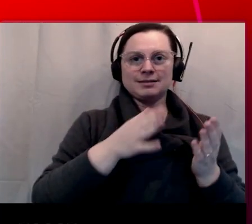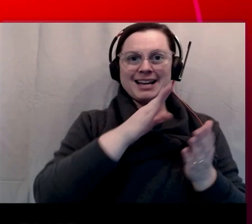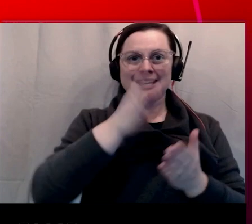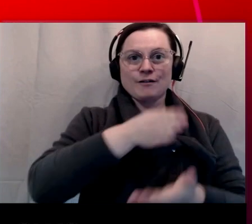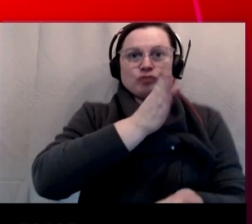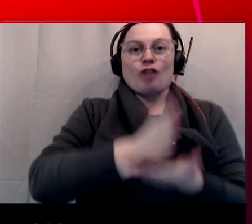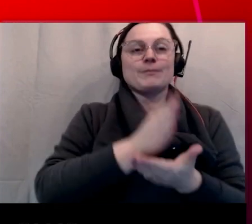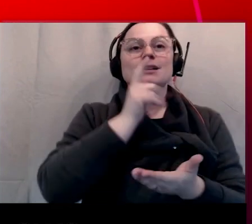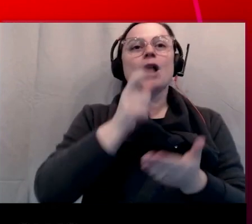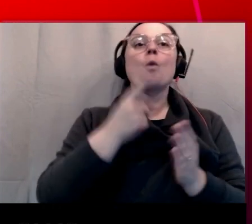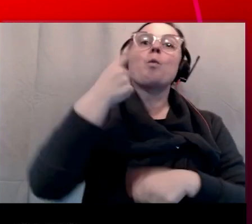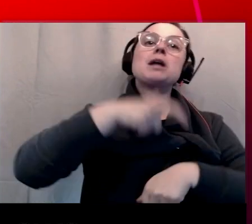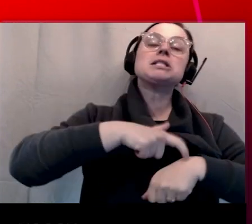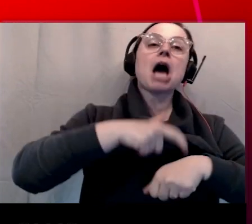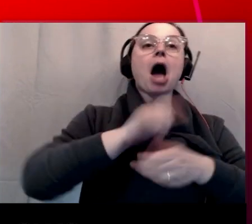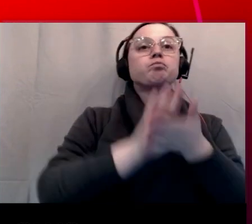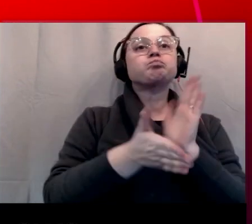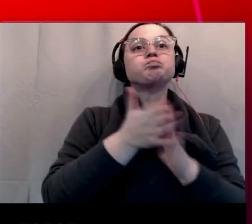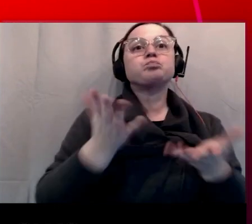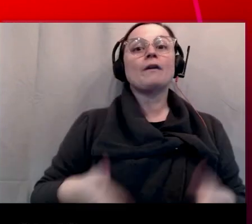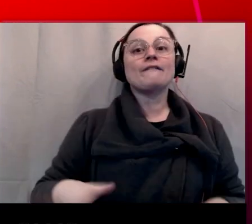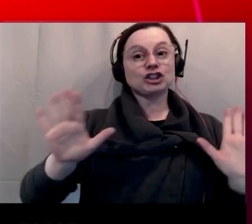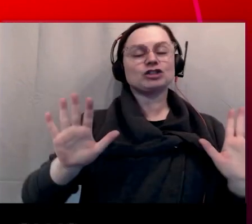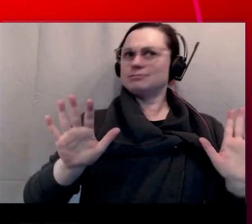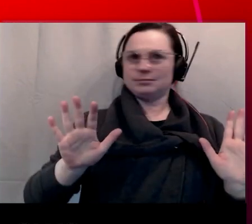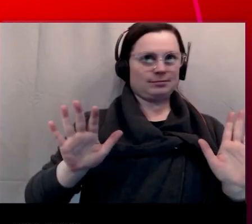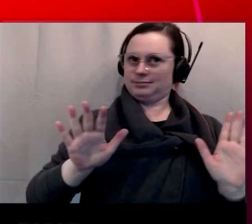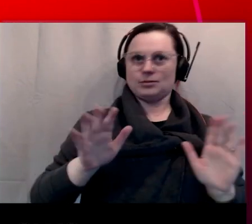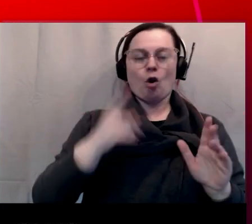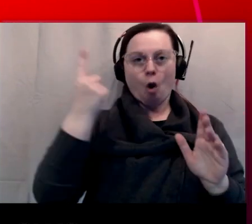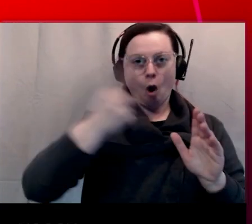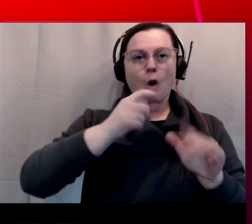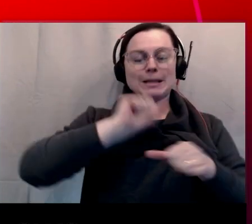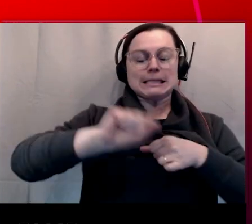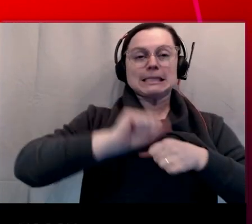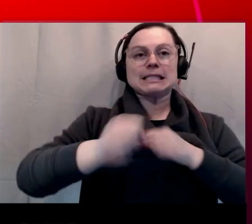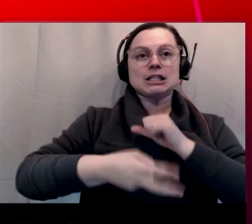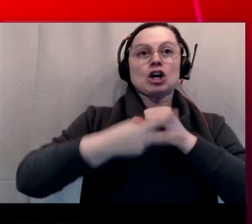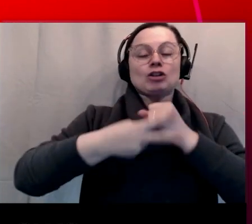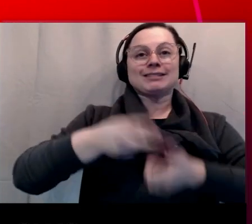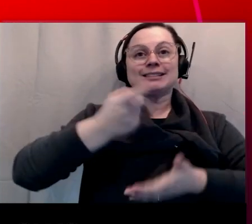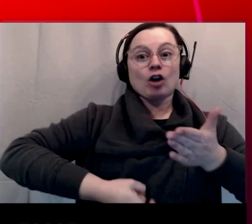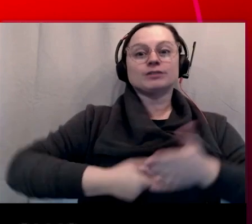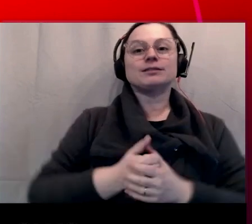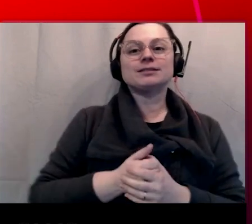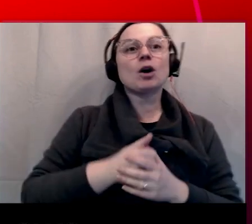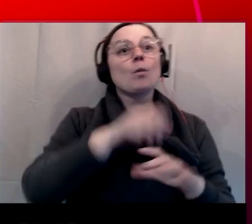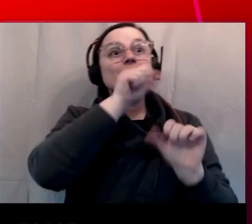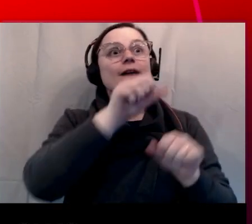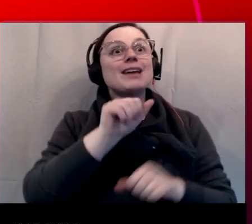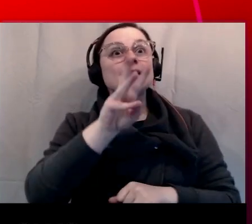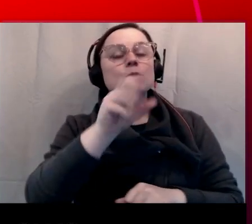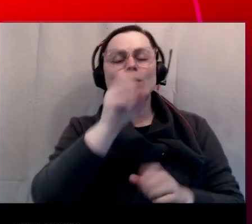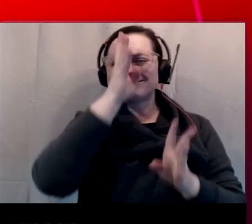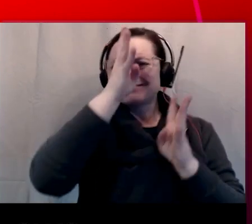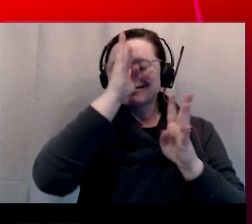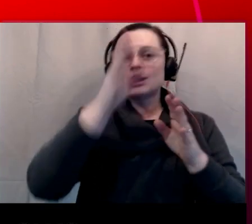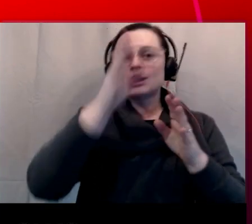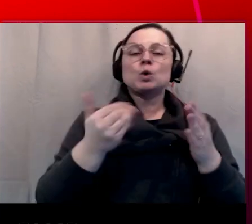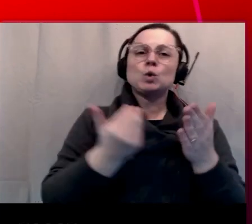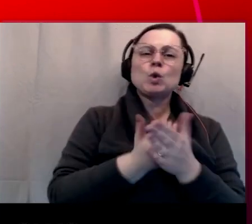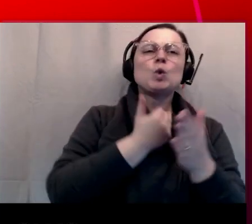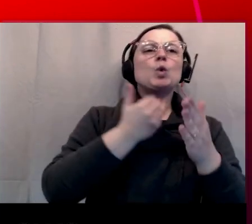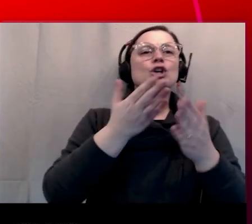one-time effort, it's not a one and done thing. And it's for multiple reasons. Number one, we love AWS for the fact that they're coming up with so many new services all the